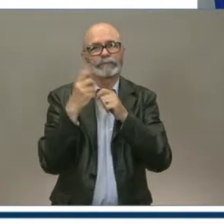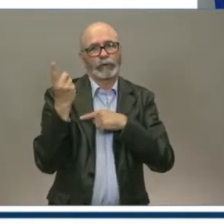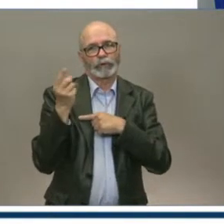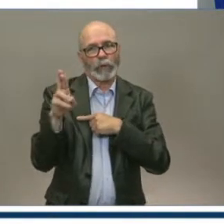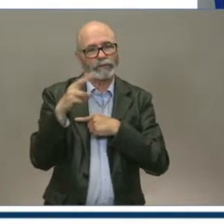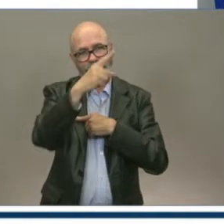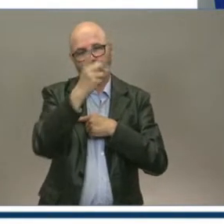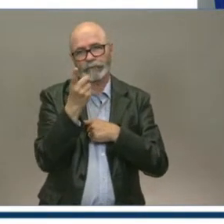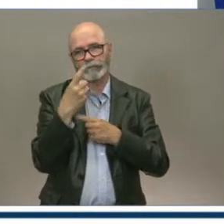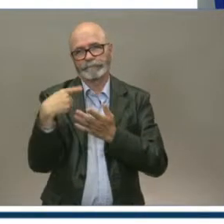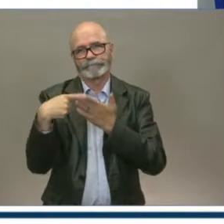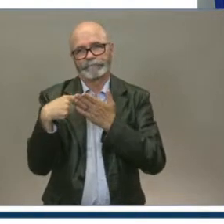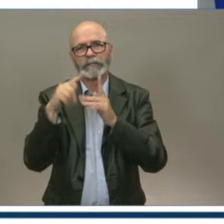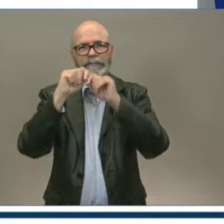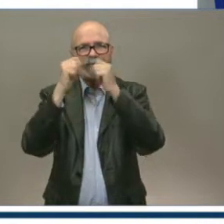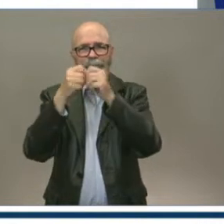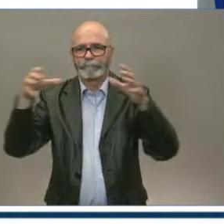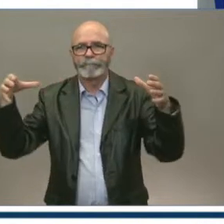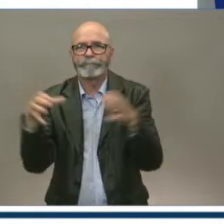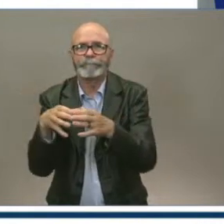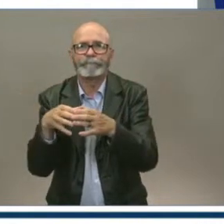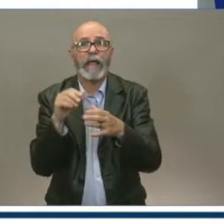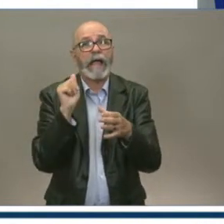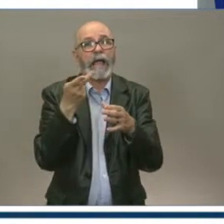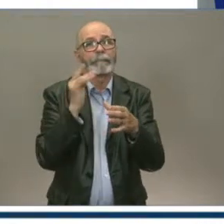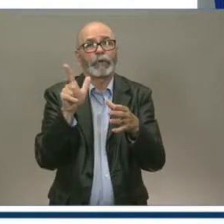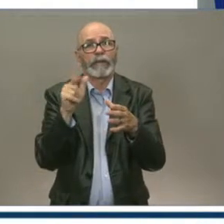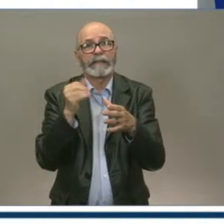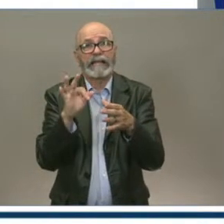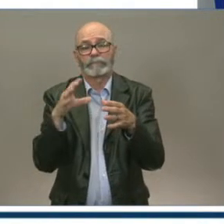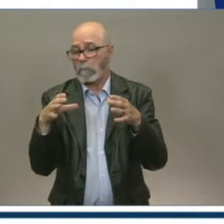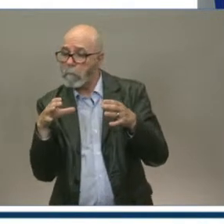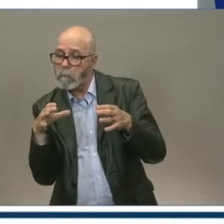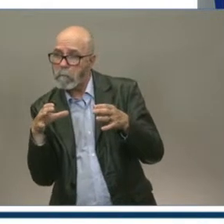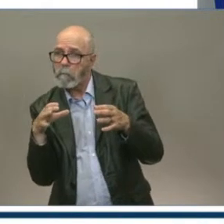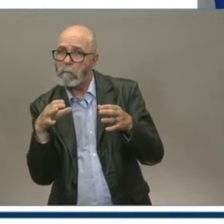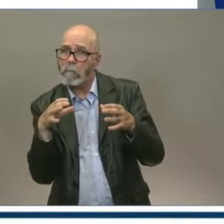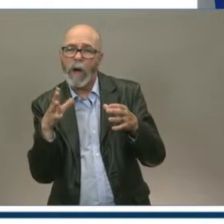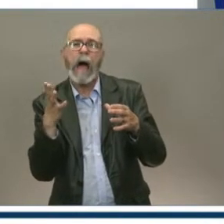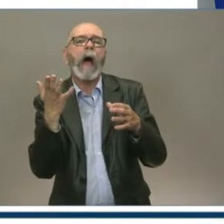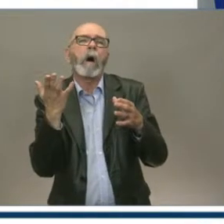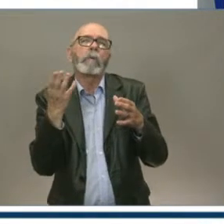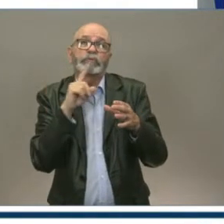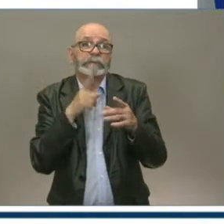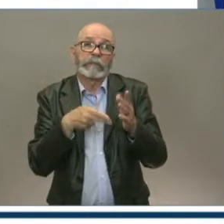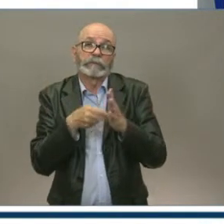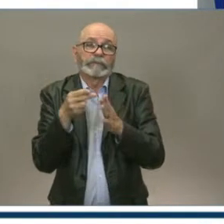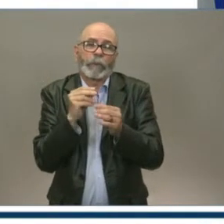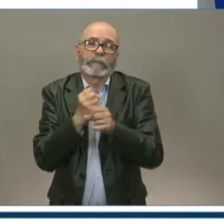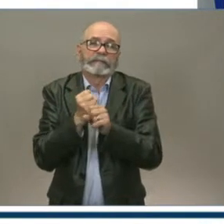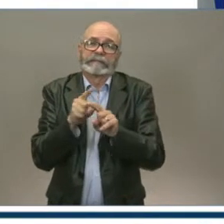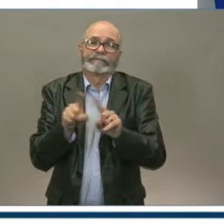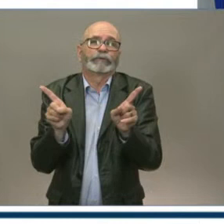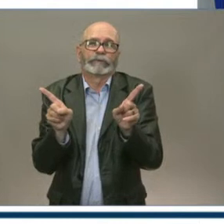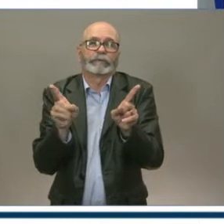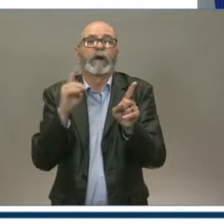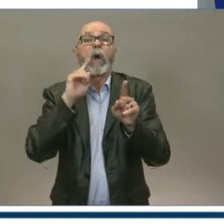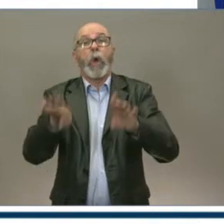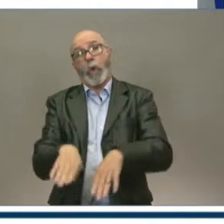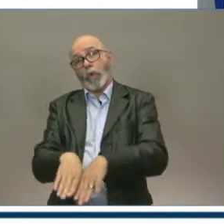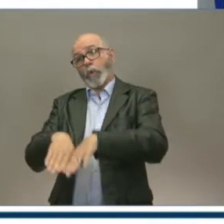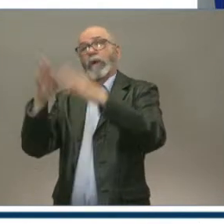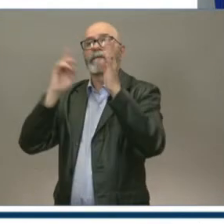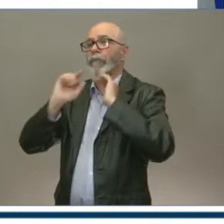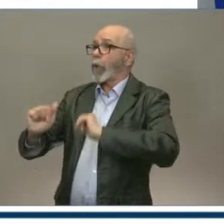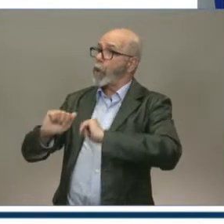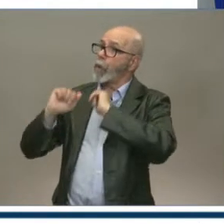and April 19th as of now makes no difference to us because we're open to all Atlantic neighbors. There's